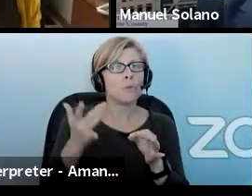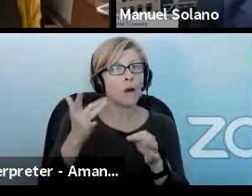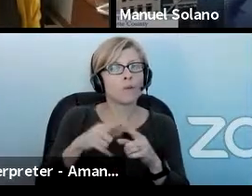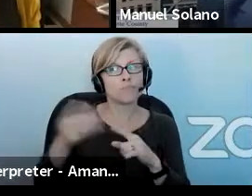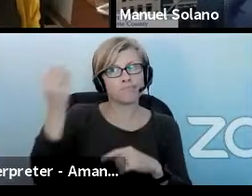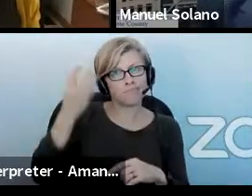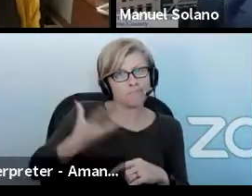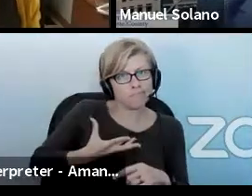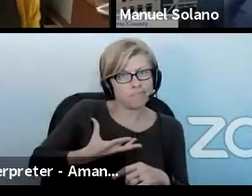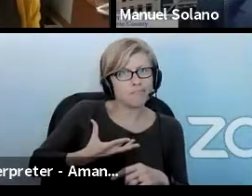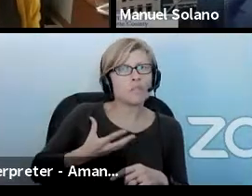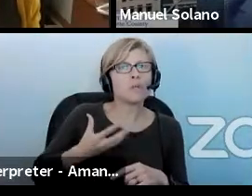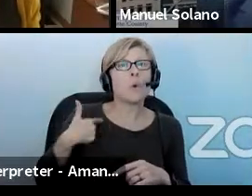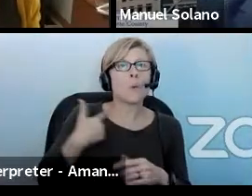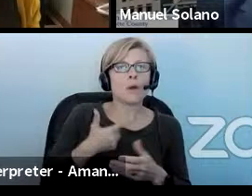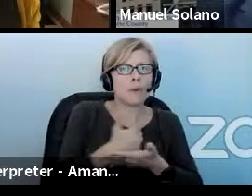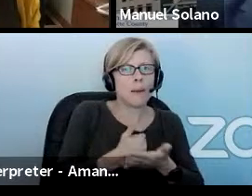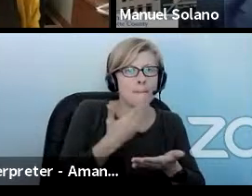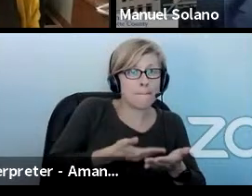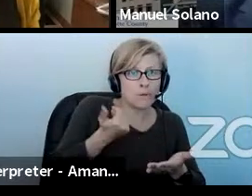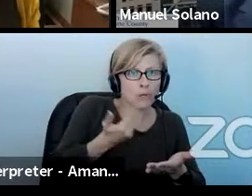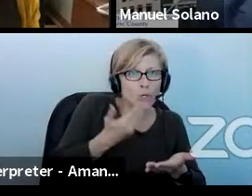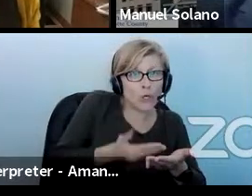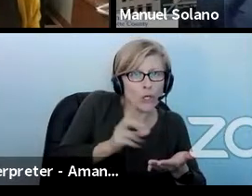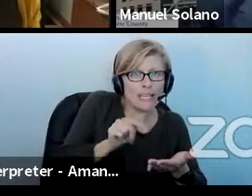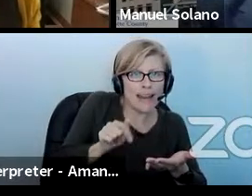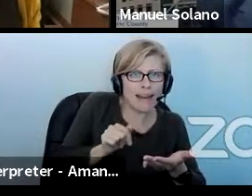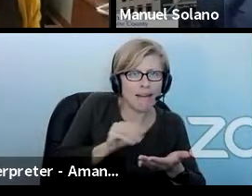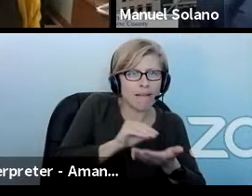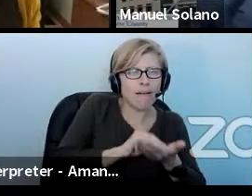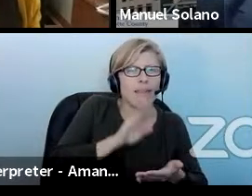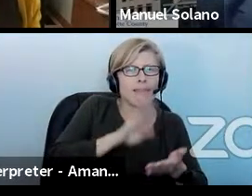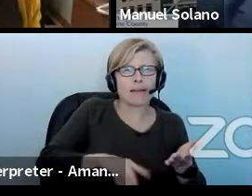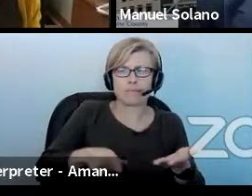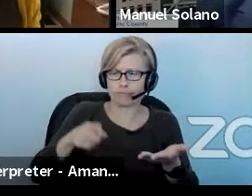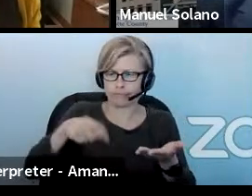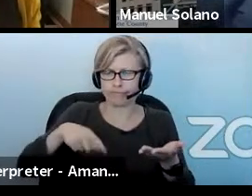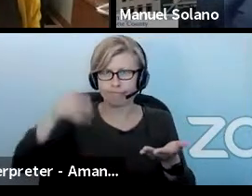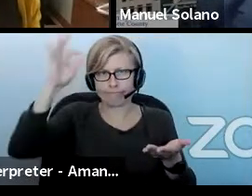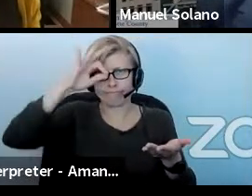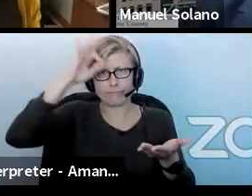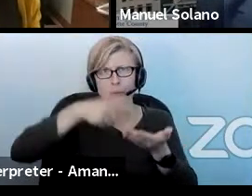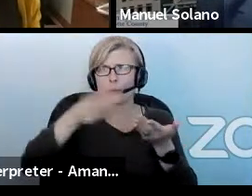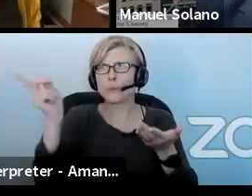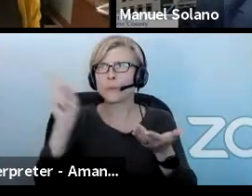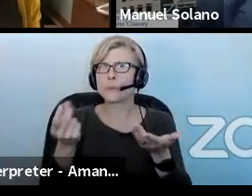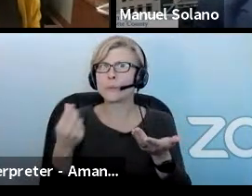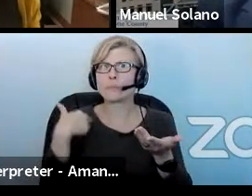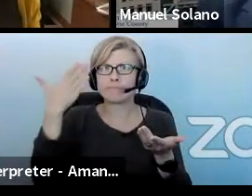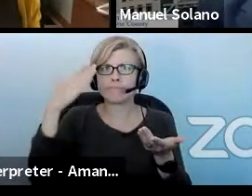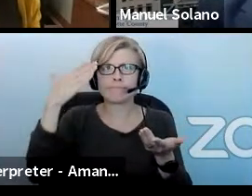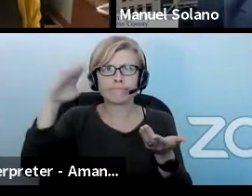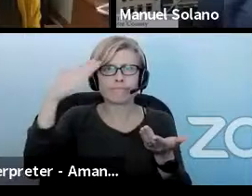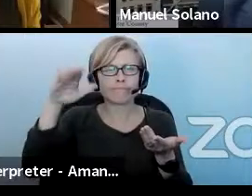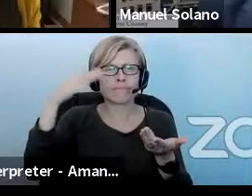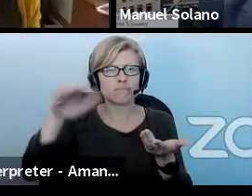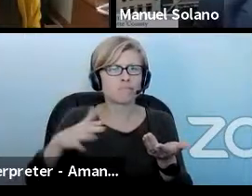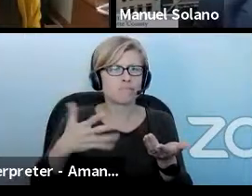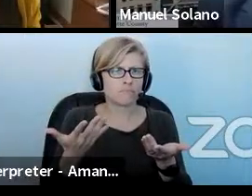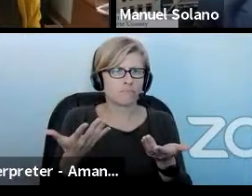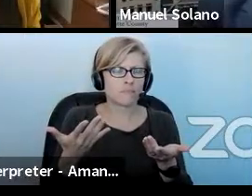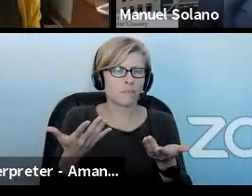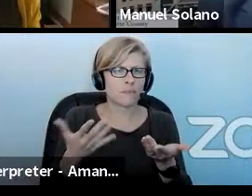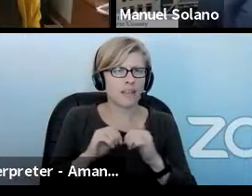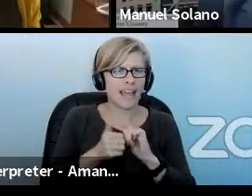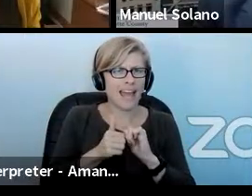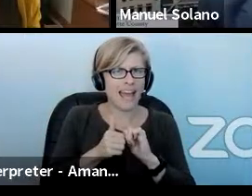we can have even better data, so we don't have this big void of, unknown, what are these schools doing? So yeah, I guess to start with, how